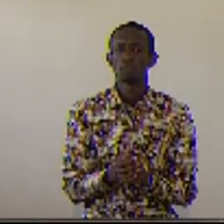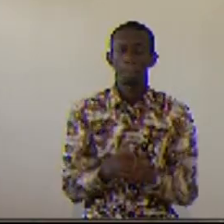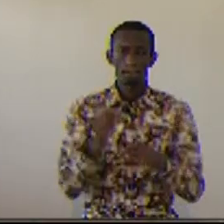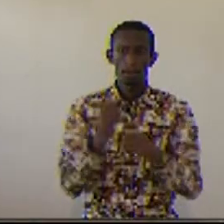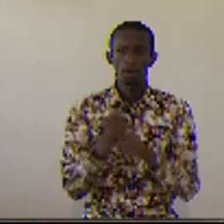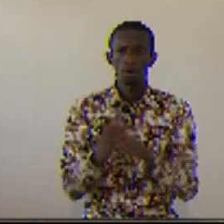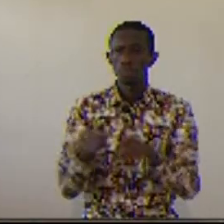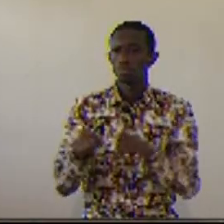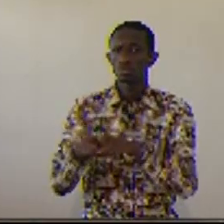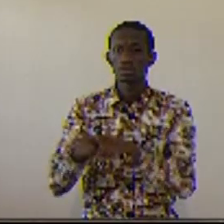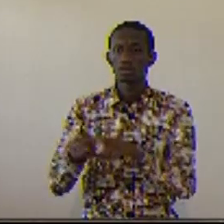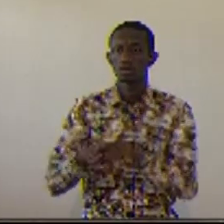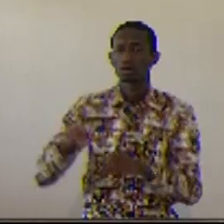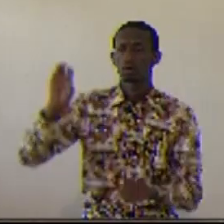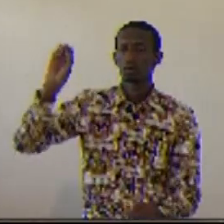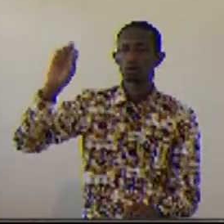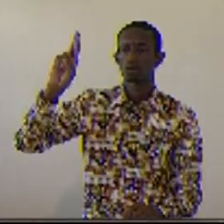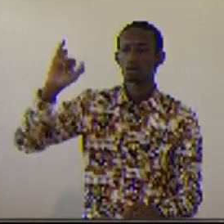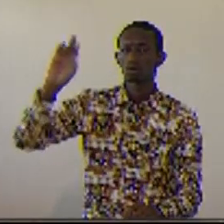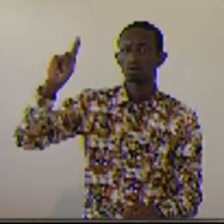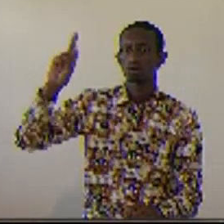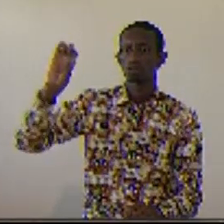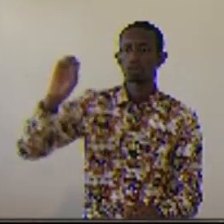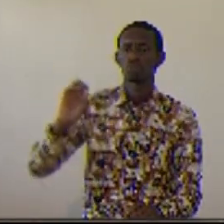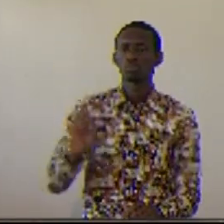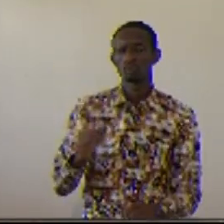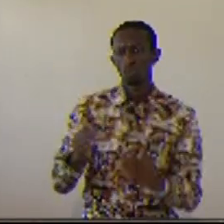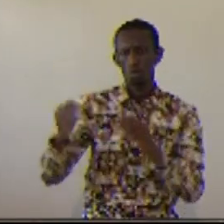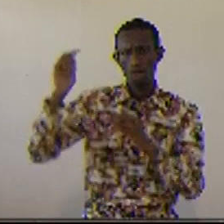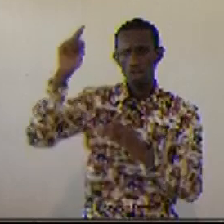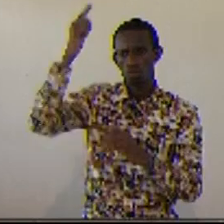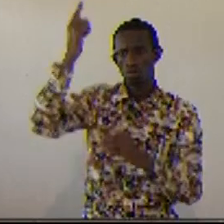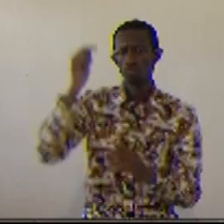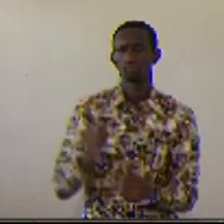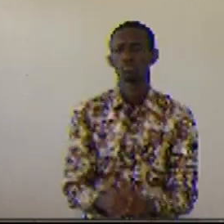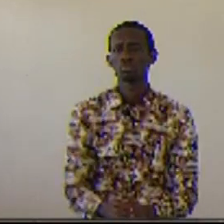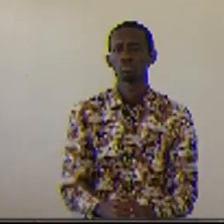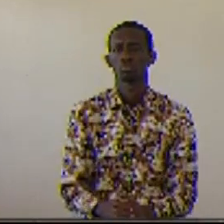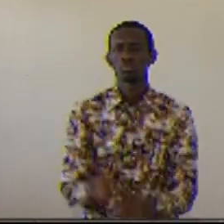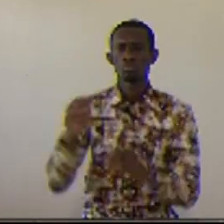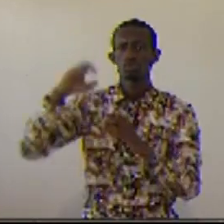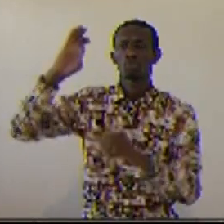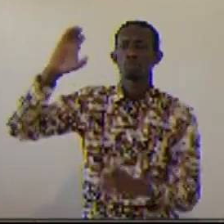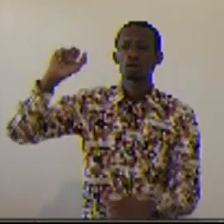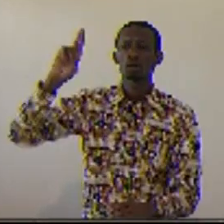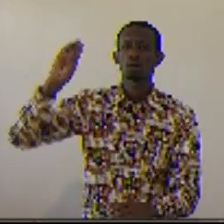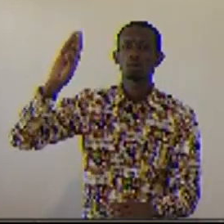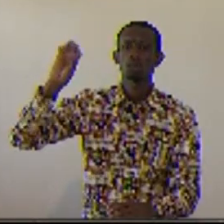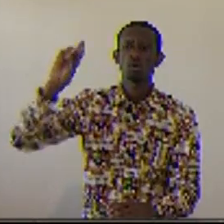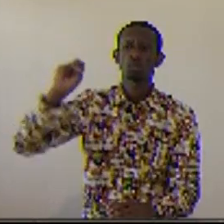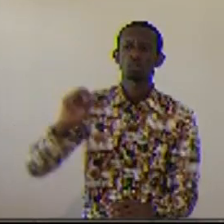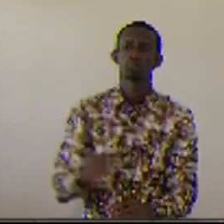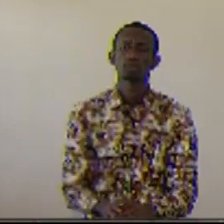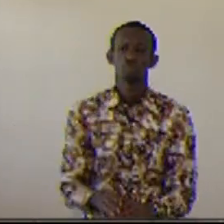on the top. It's just a lobe that is formed on the top of the carbon atoms. And then you'll have